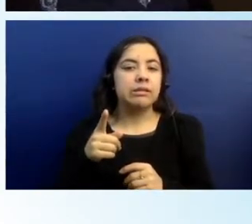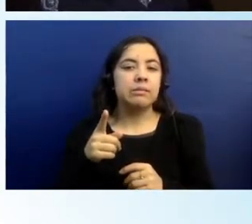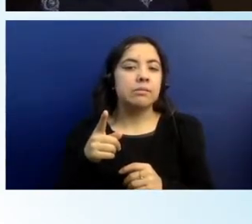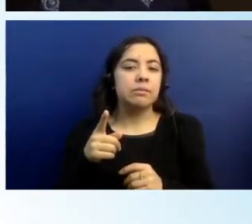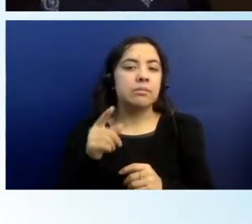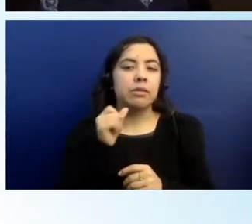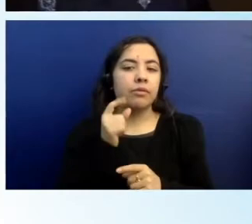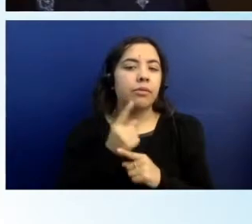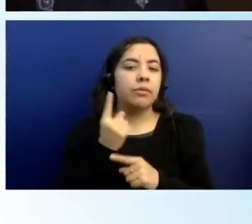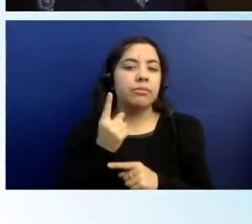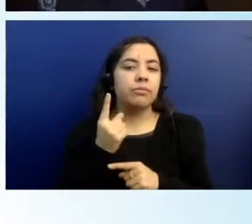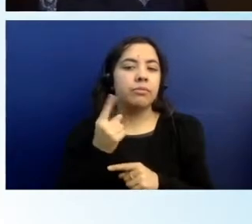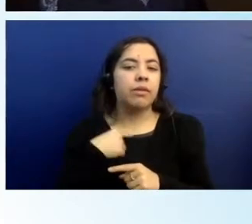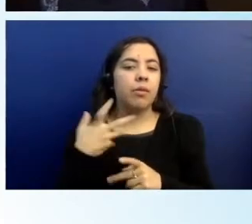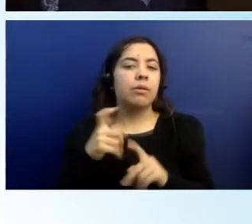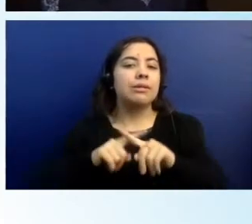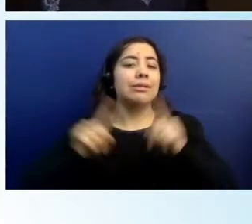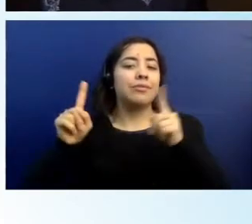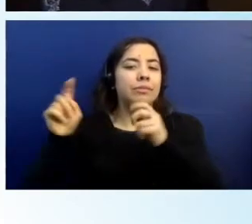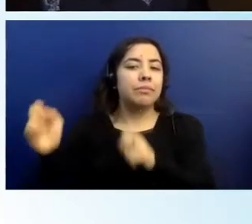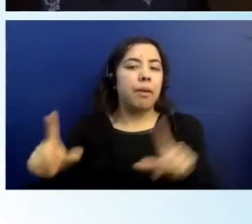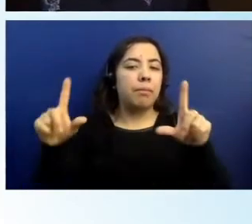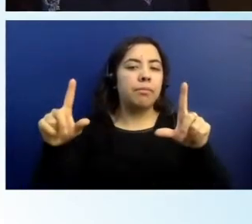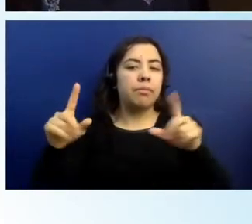the PowerPoint that I was supposed to do.